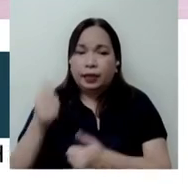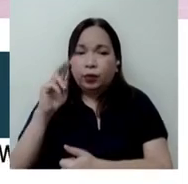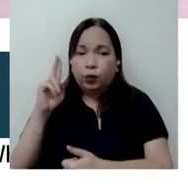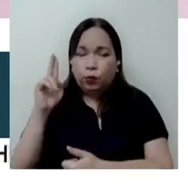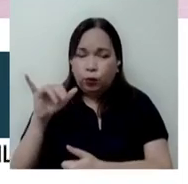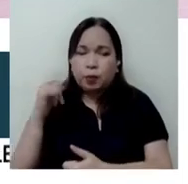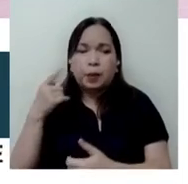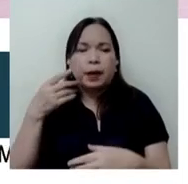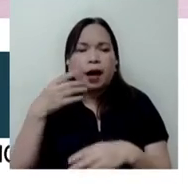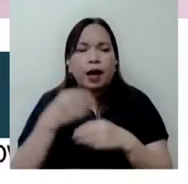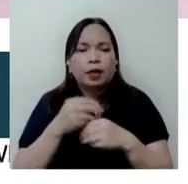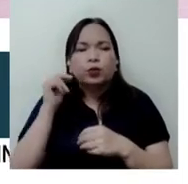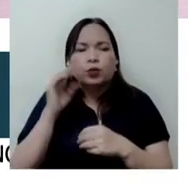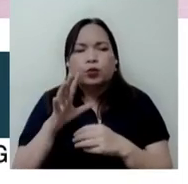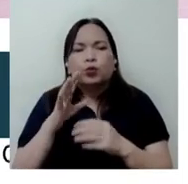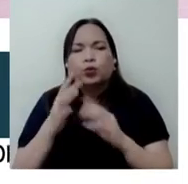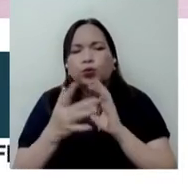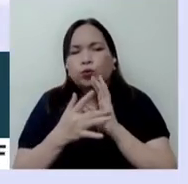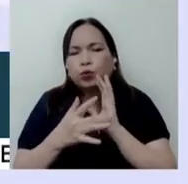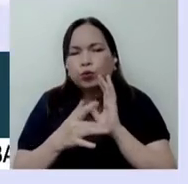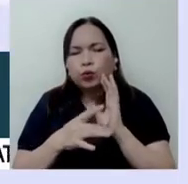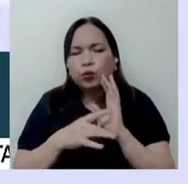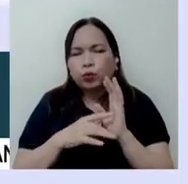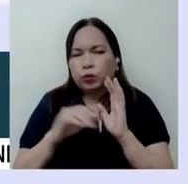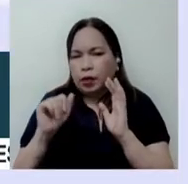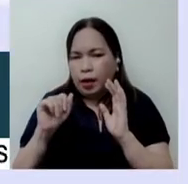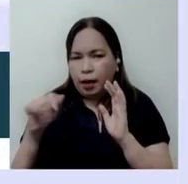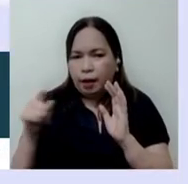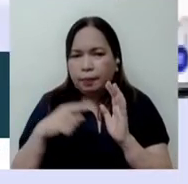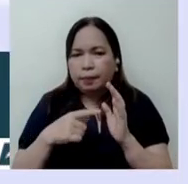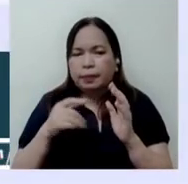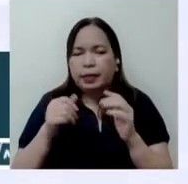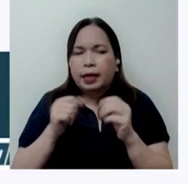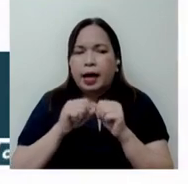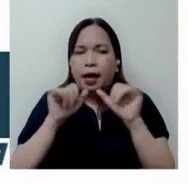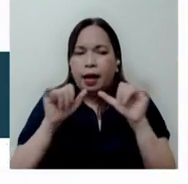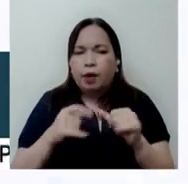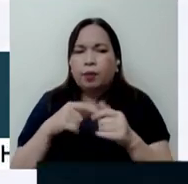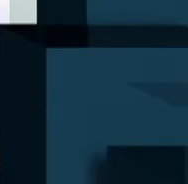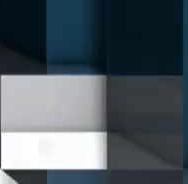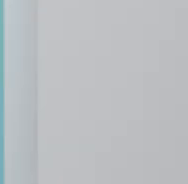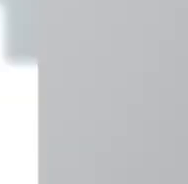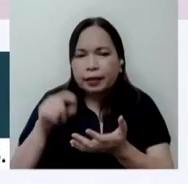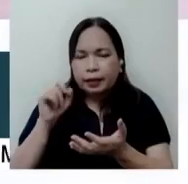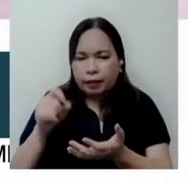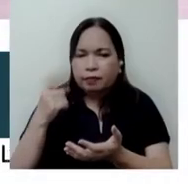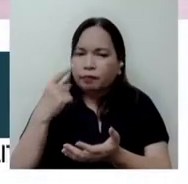the app, including a system that allows users to pay for their transactions.